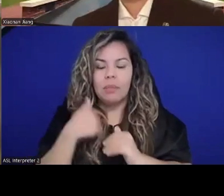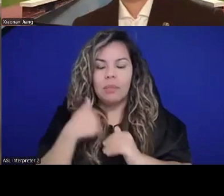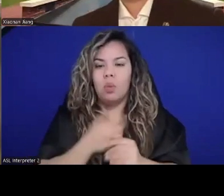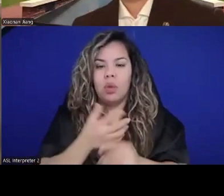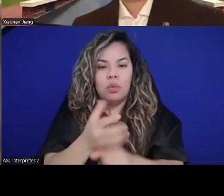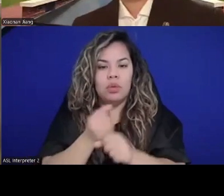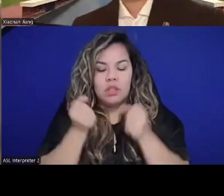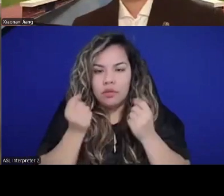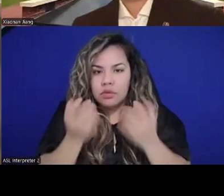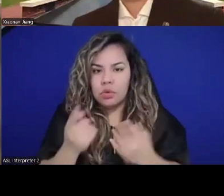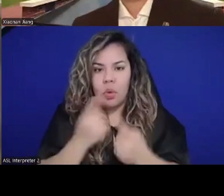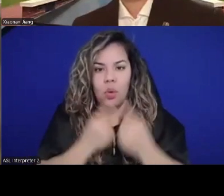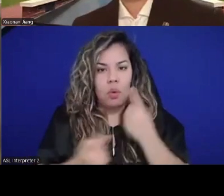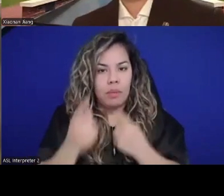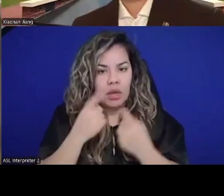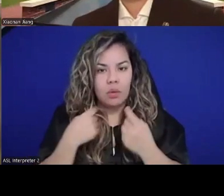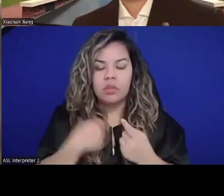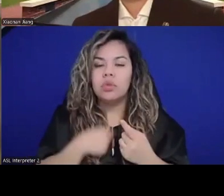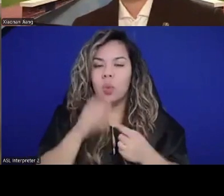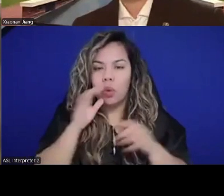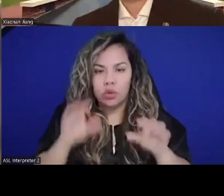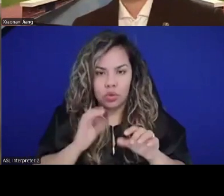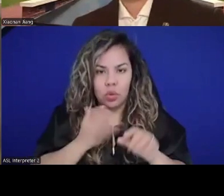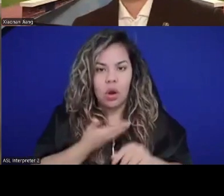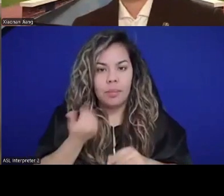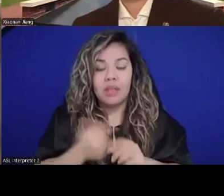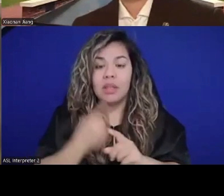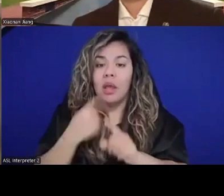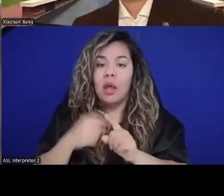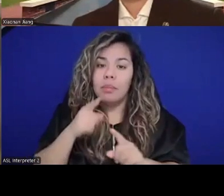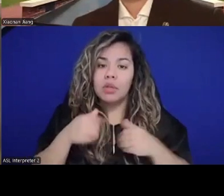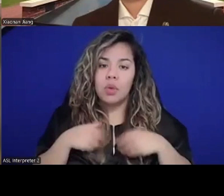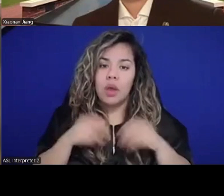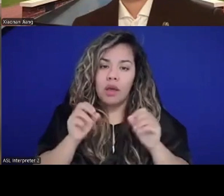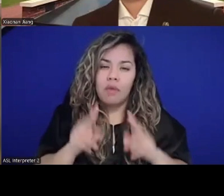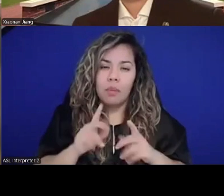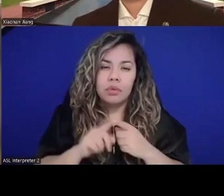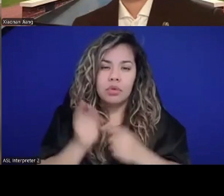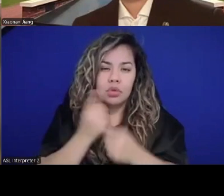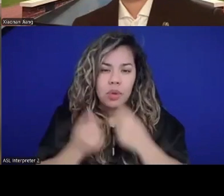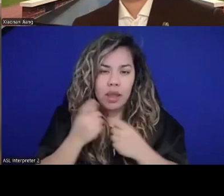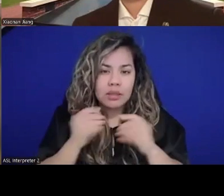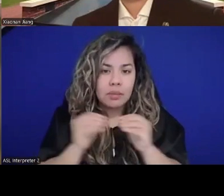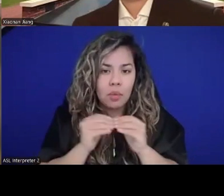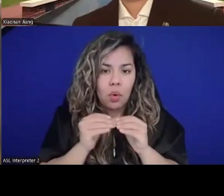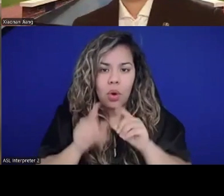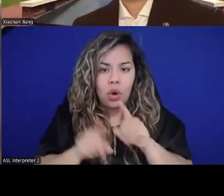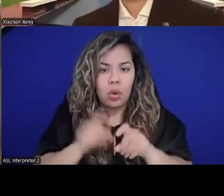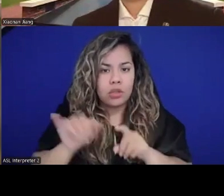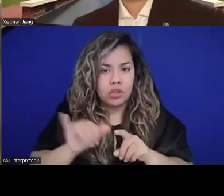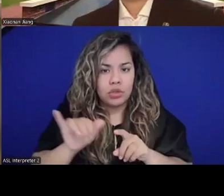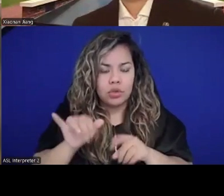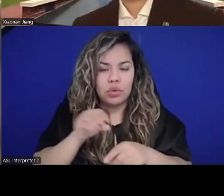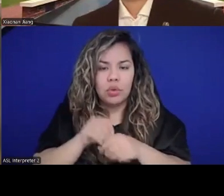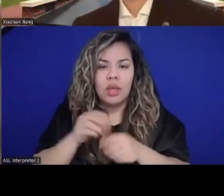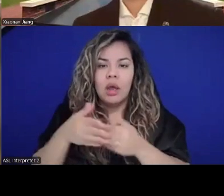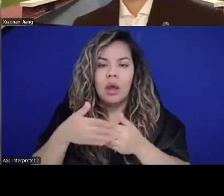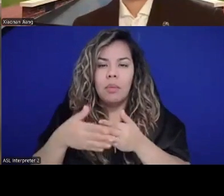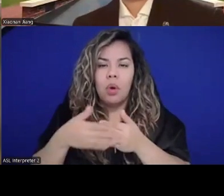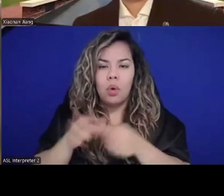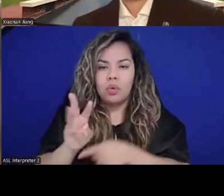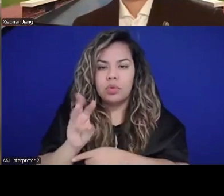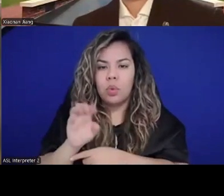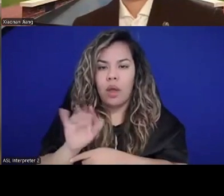so we will do our best. And also you have opportunity to ask more questions in the post webinar